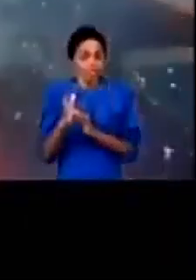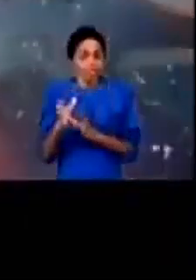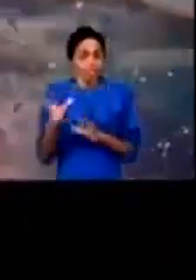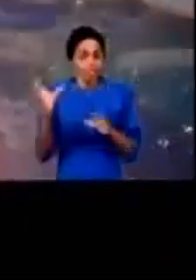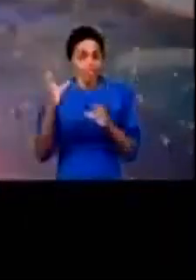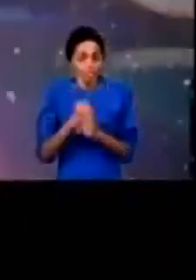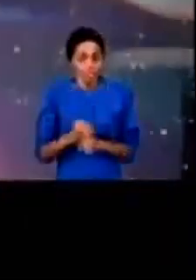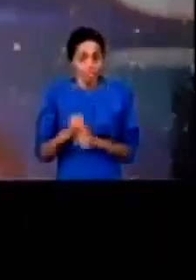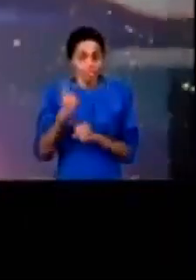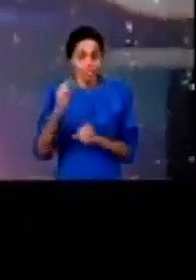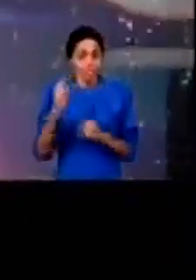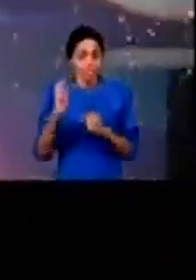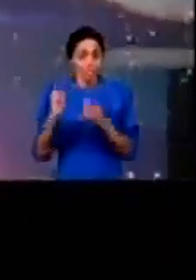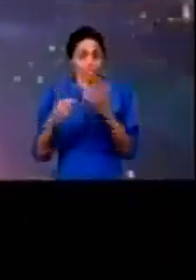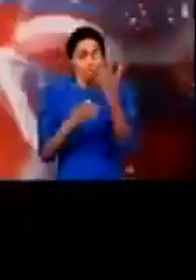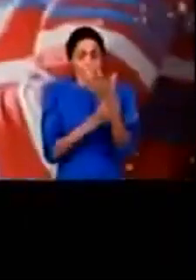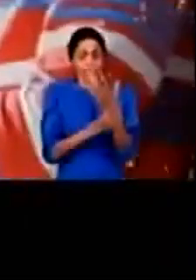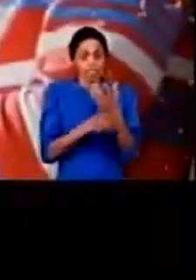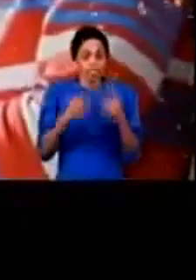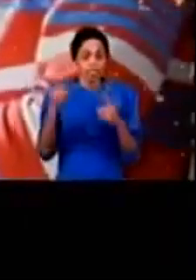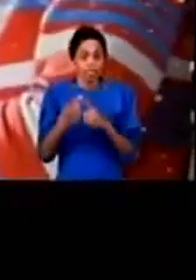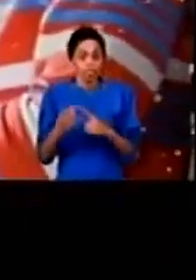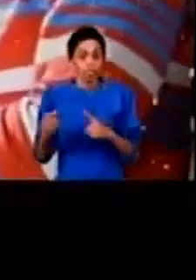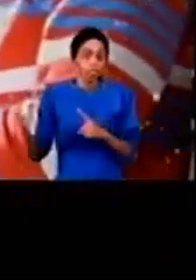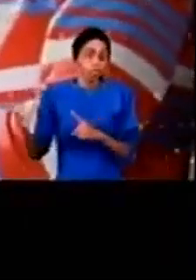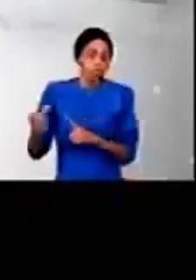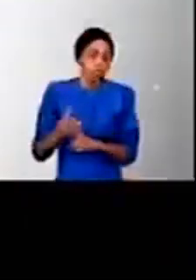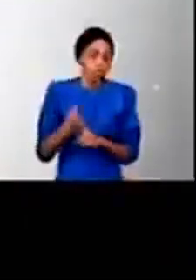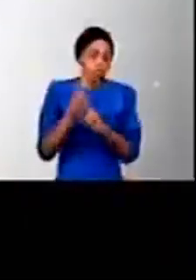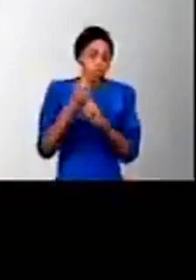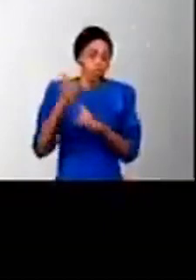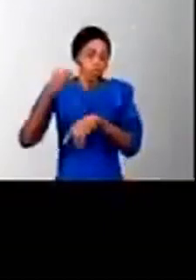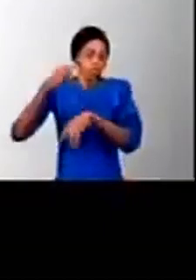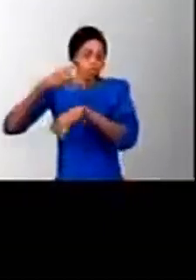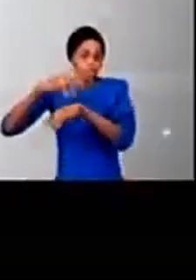the sun, everything will collapse. But fret